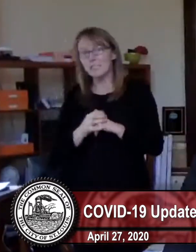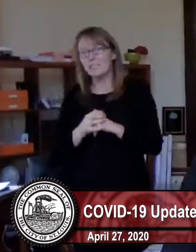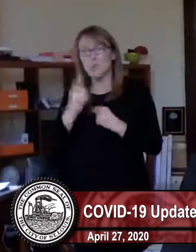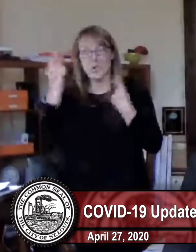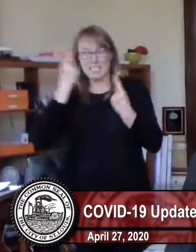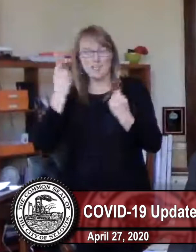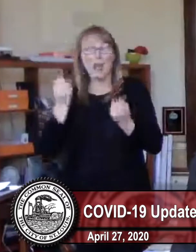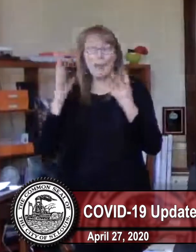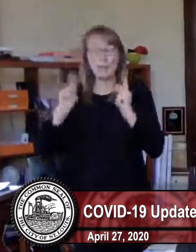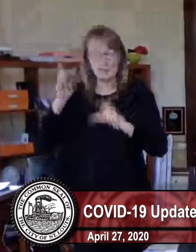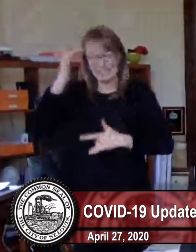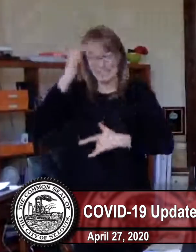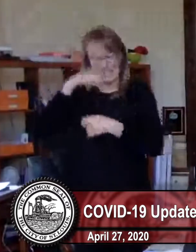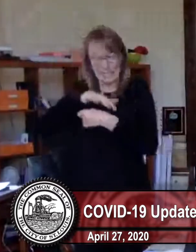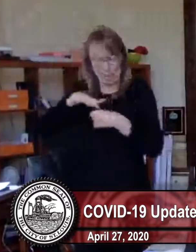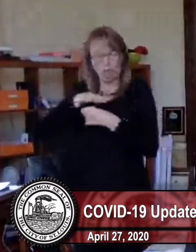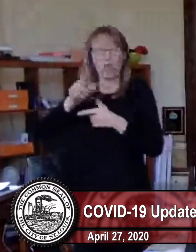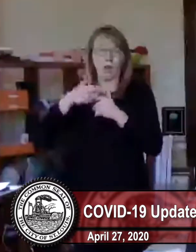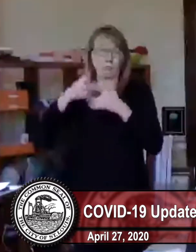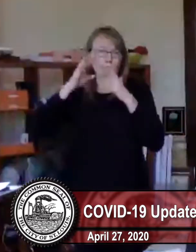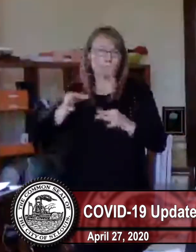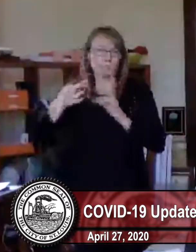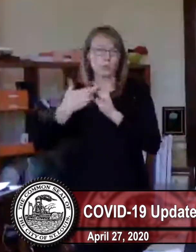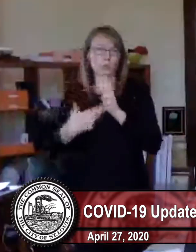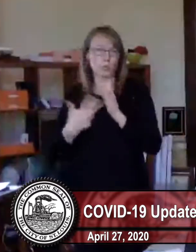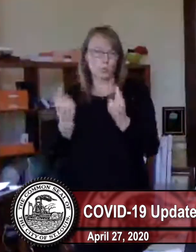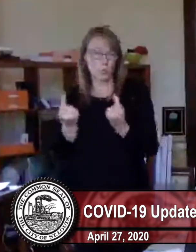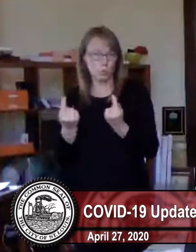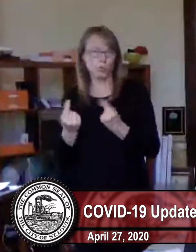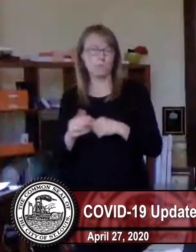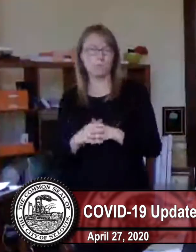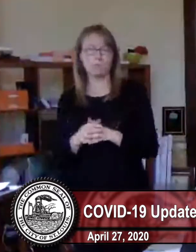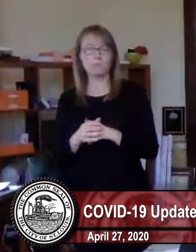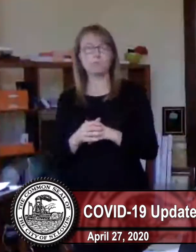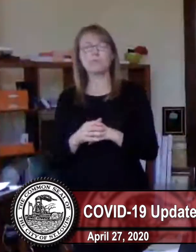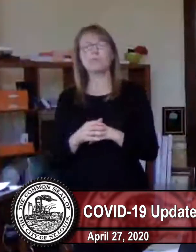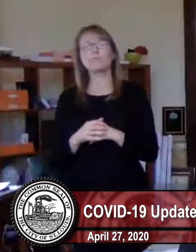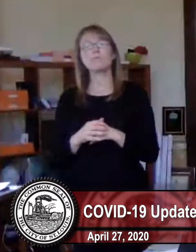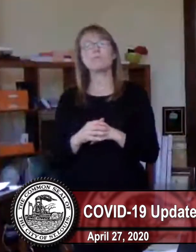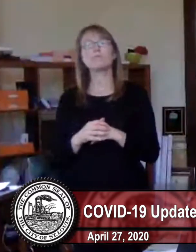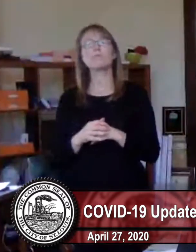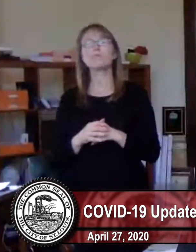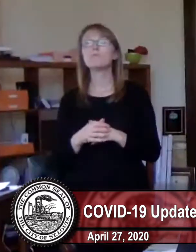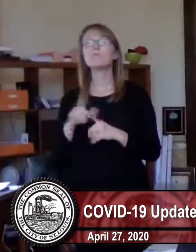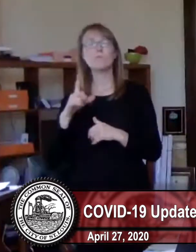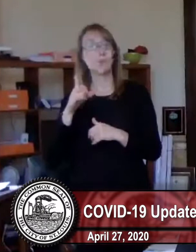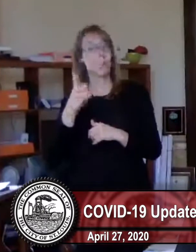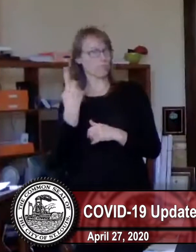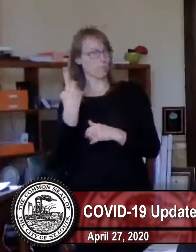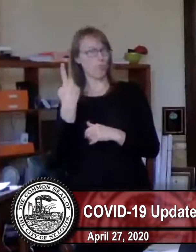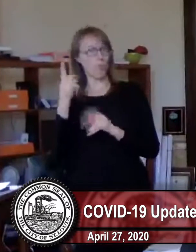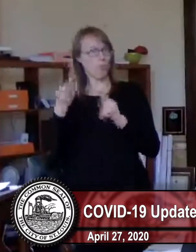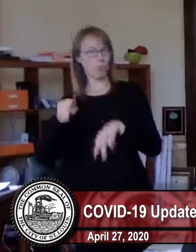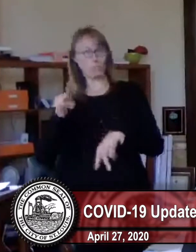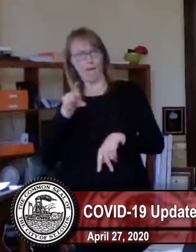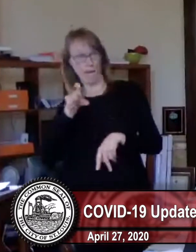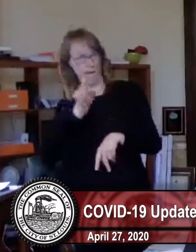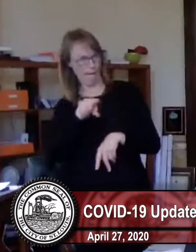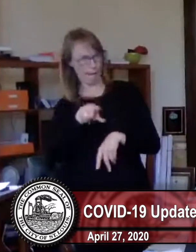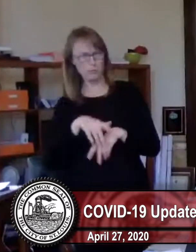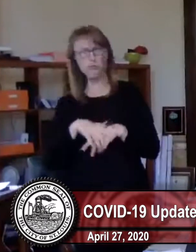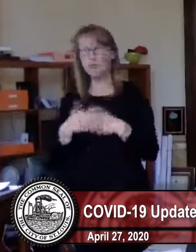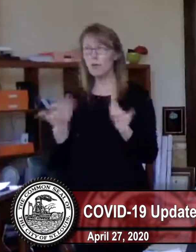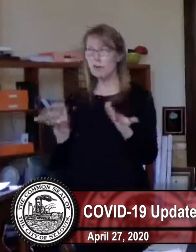Where is the city of St. Louis on the projected curve right now? Did we peak on Saturday as the task force had